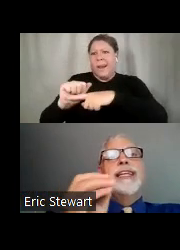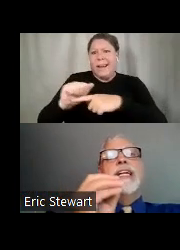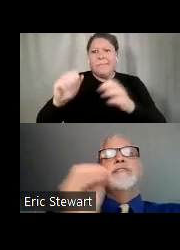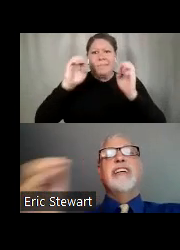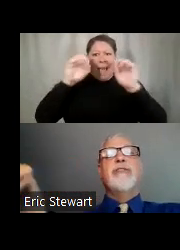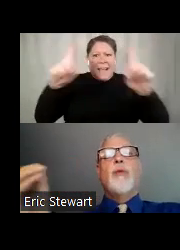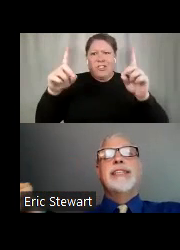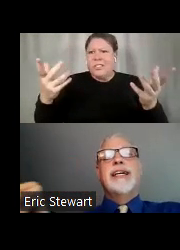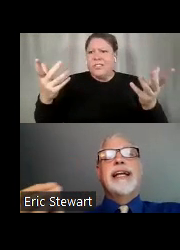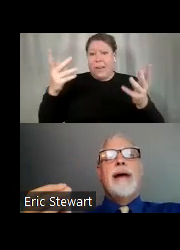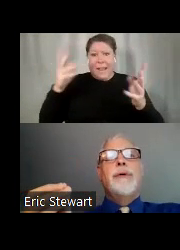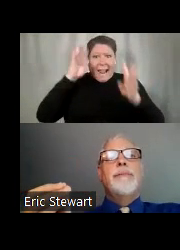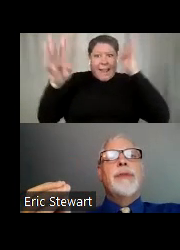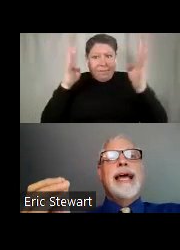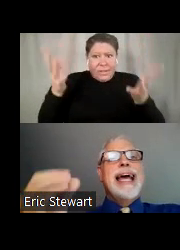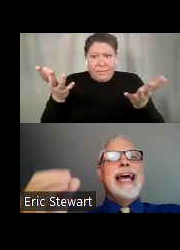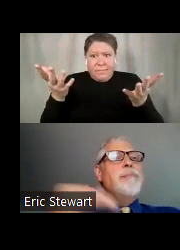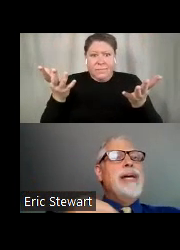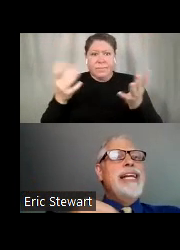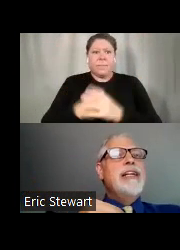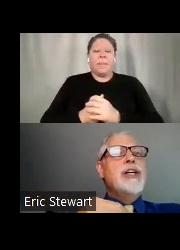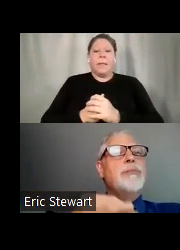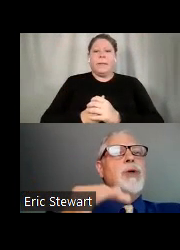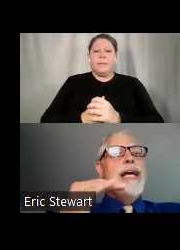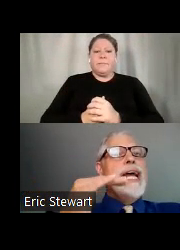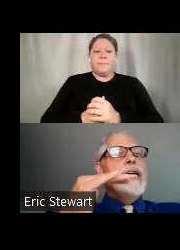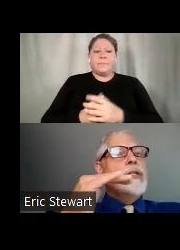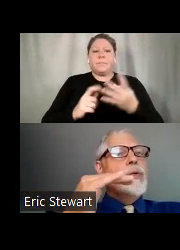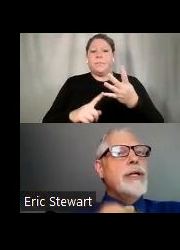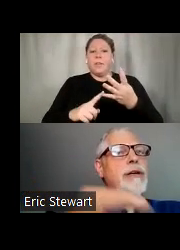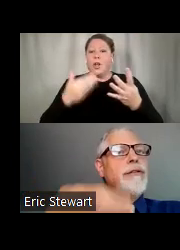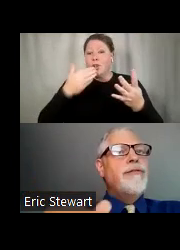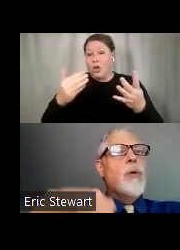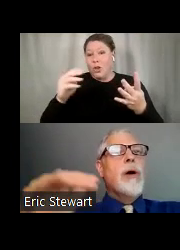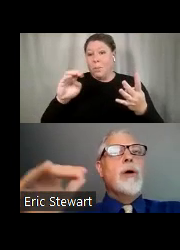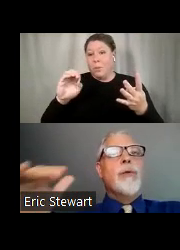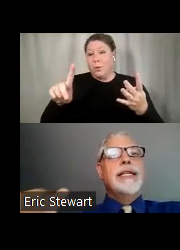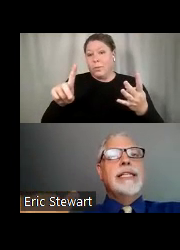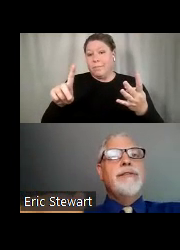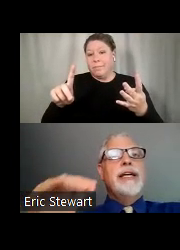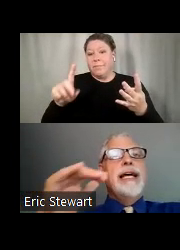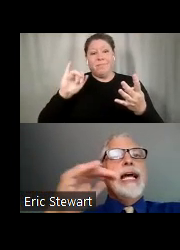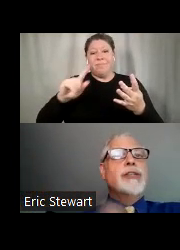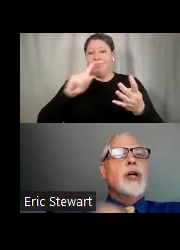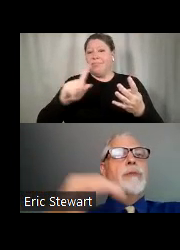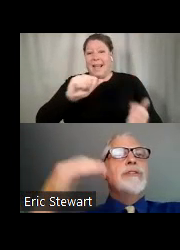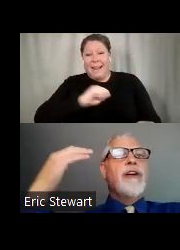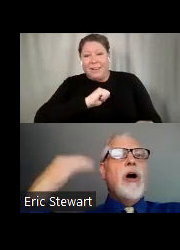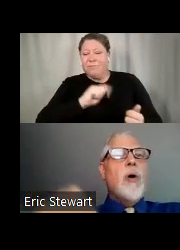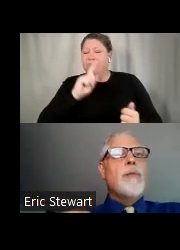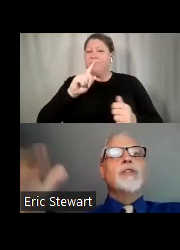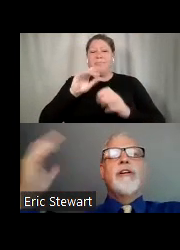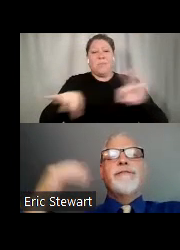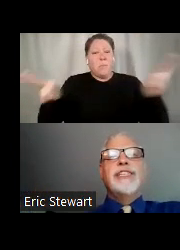creativity, thinking of different ways that it could happen. And being in a good mood is critical for creativity in terms of